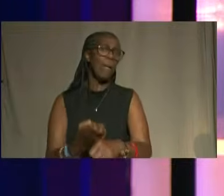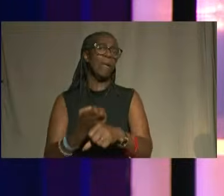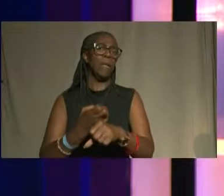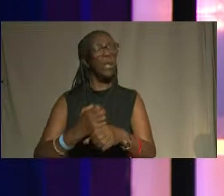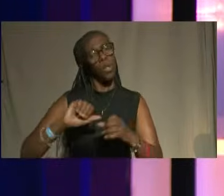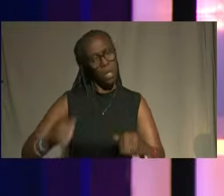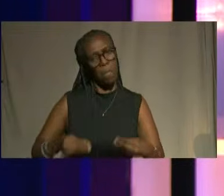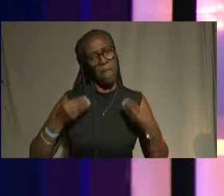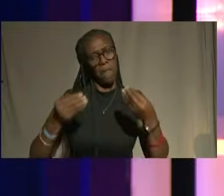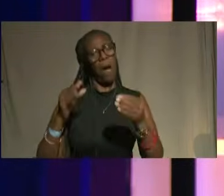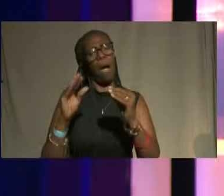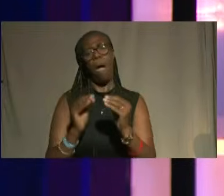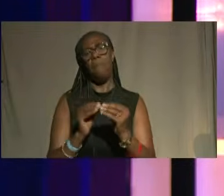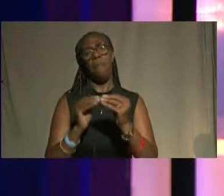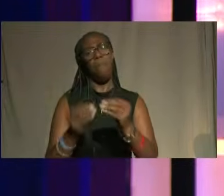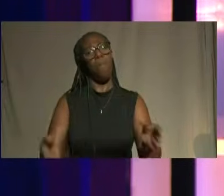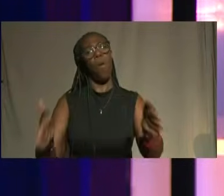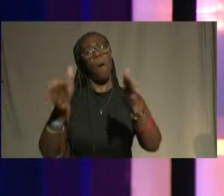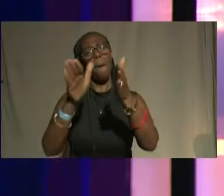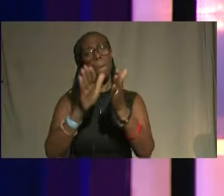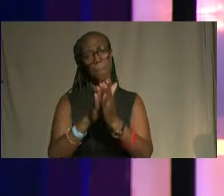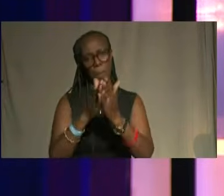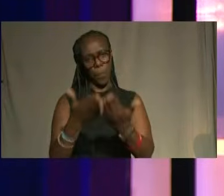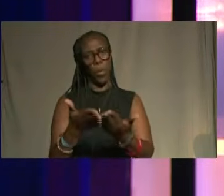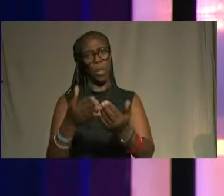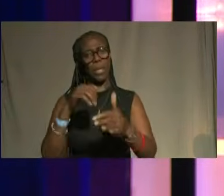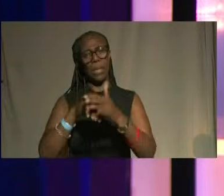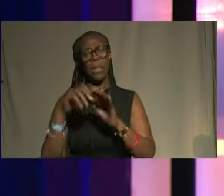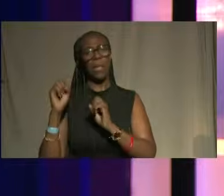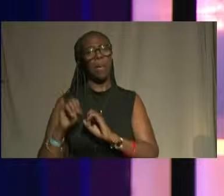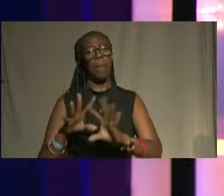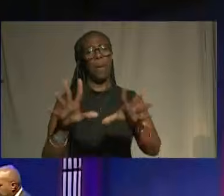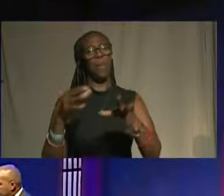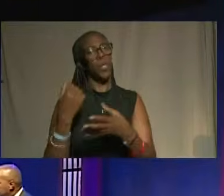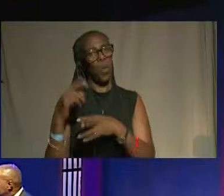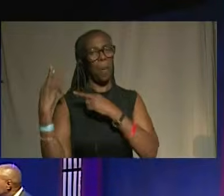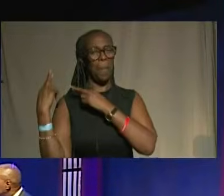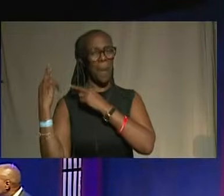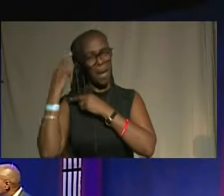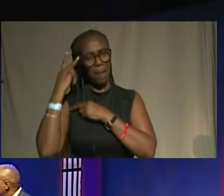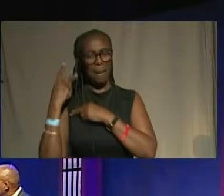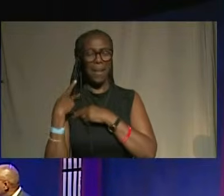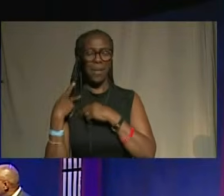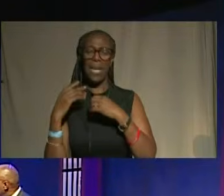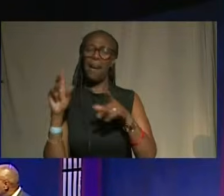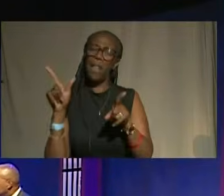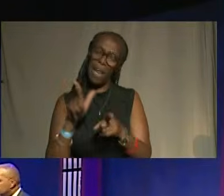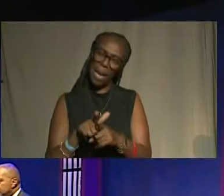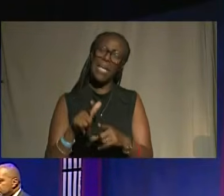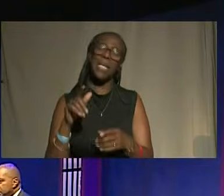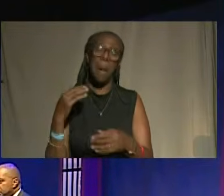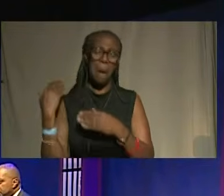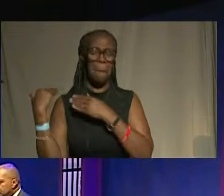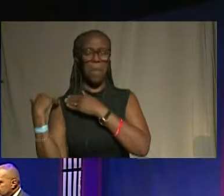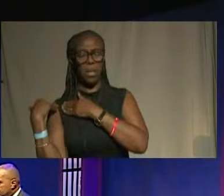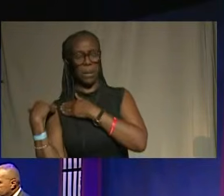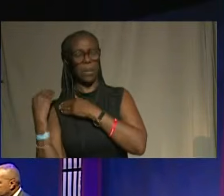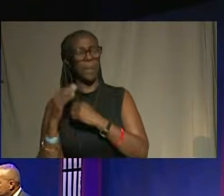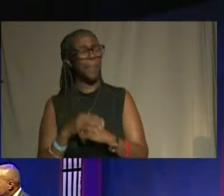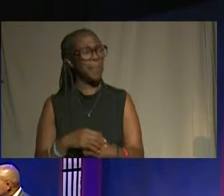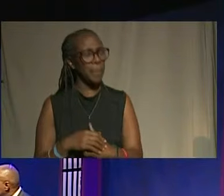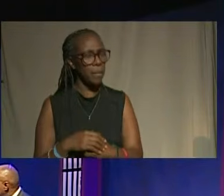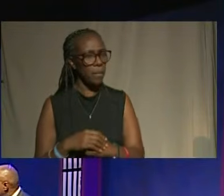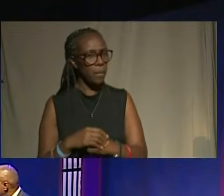in the public sector so that our parents can have less of a burden. Time. Team PNP, your 90 seconds. Chris,